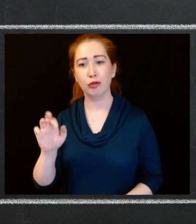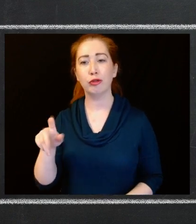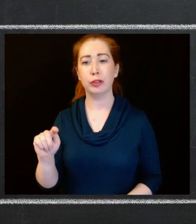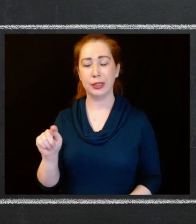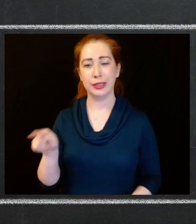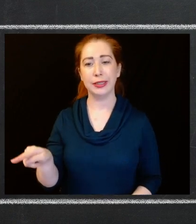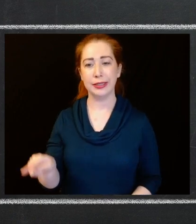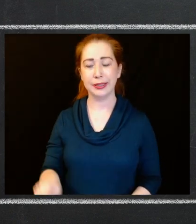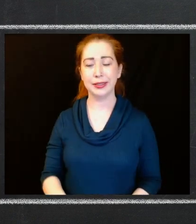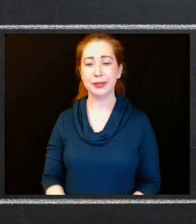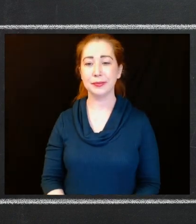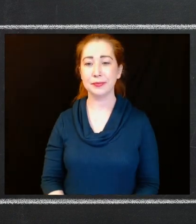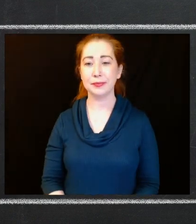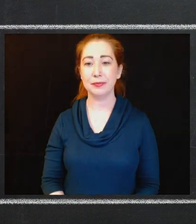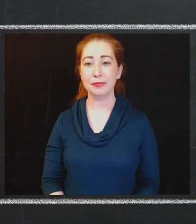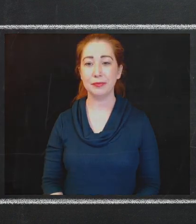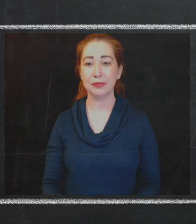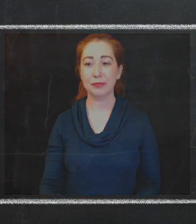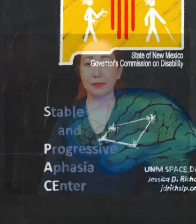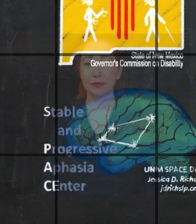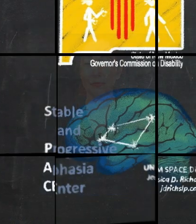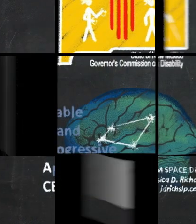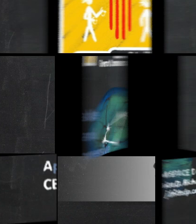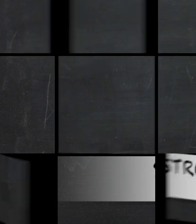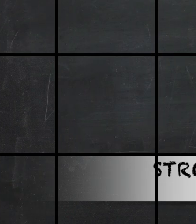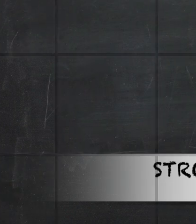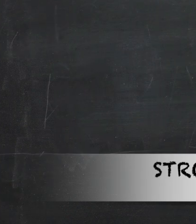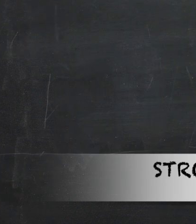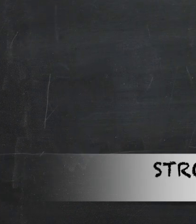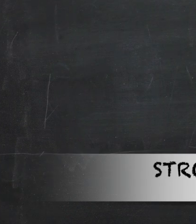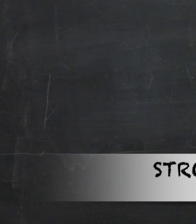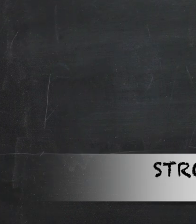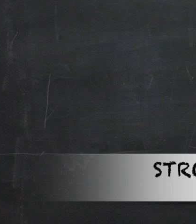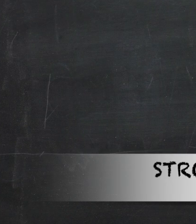that their treatment is not delayed.